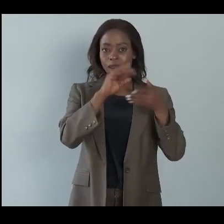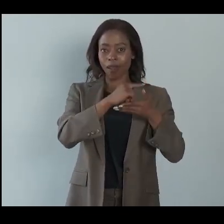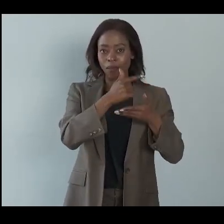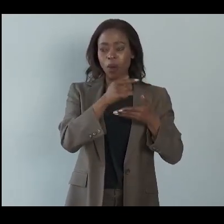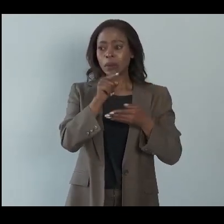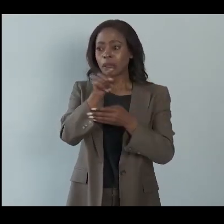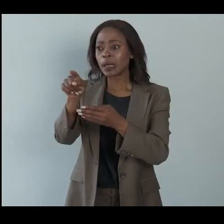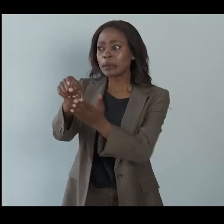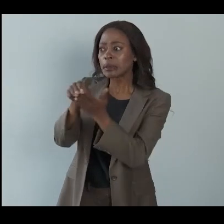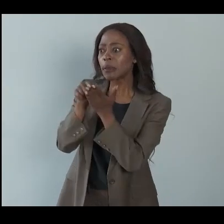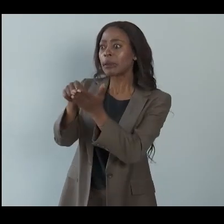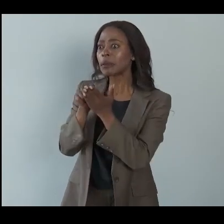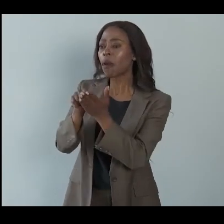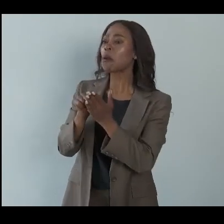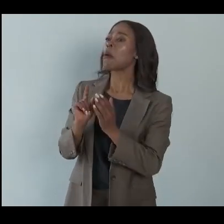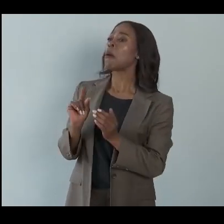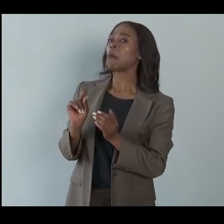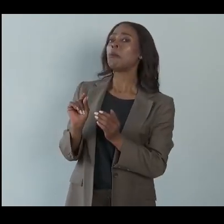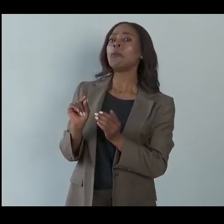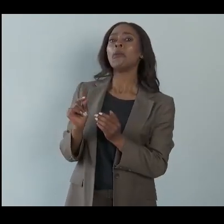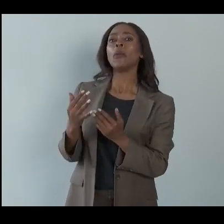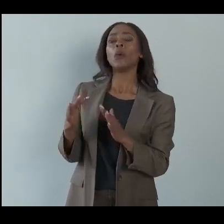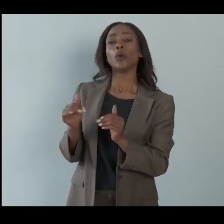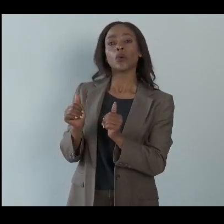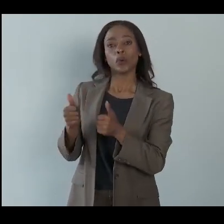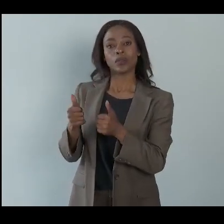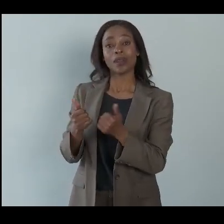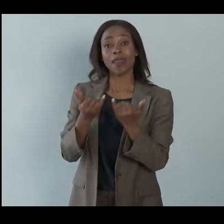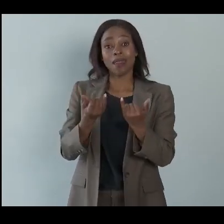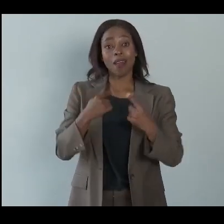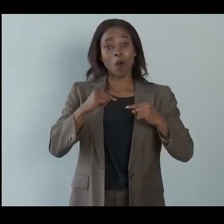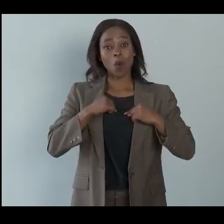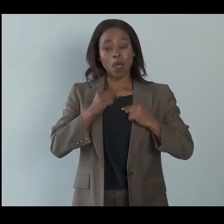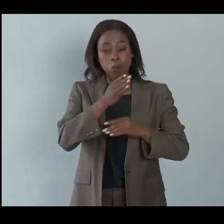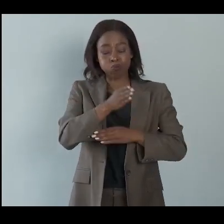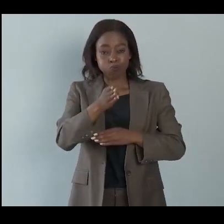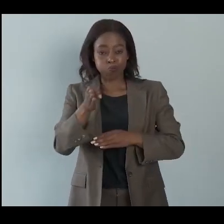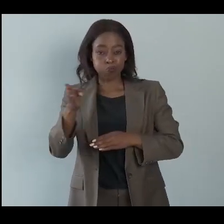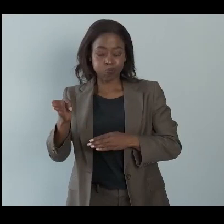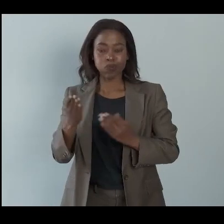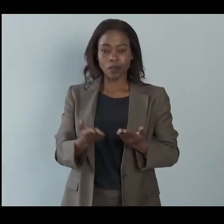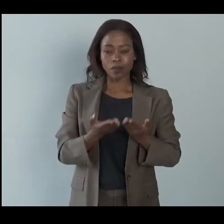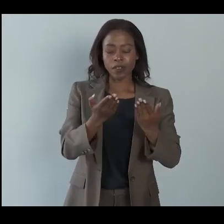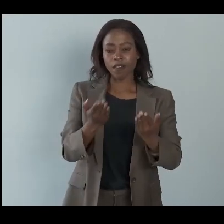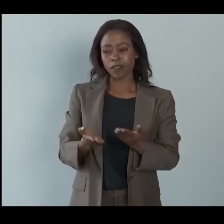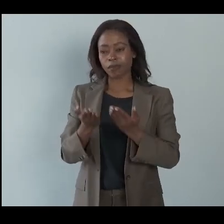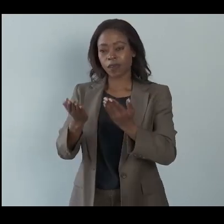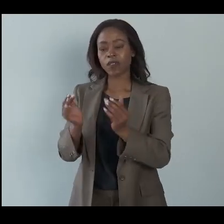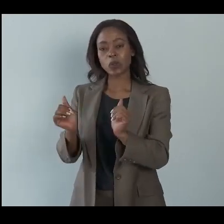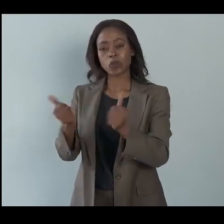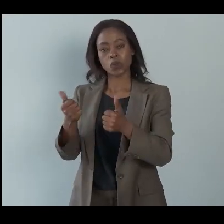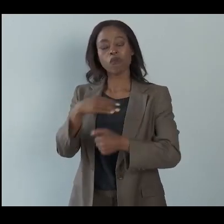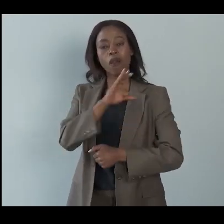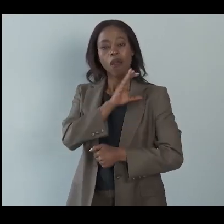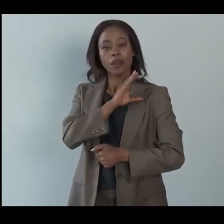business. LawTrust and Ibucha are now fully integrated and provide complementary service offerings for our clients.